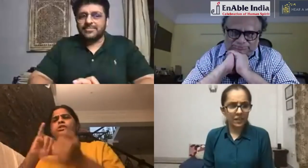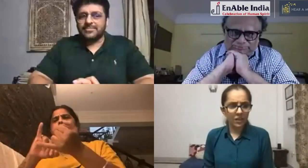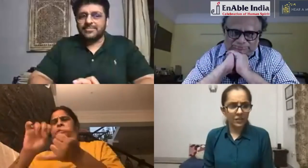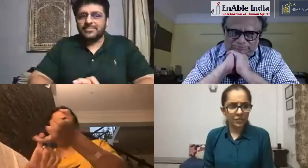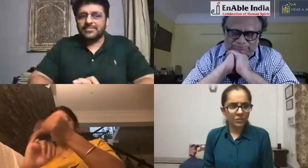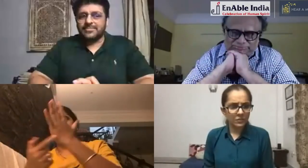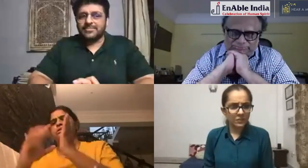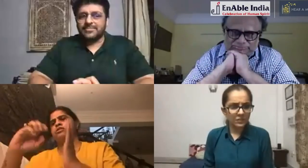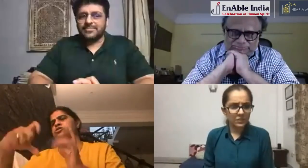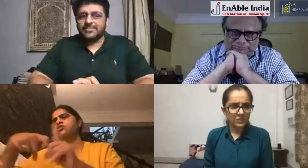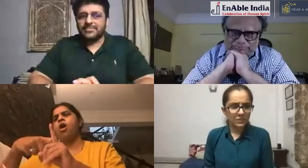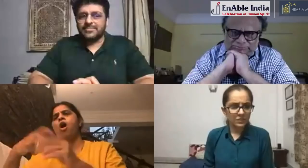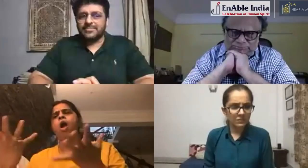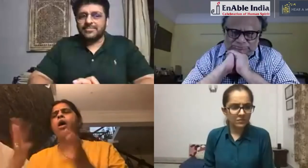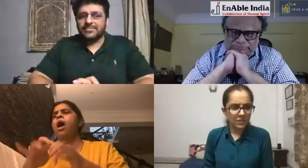allowing,